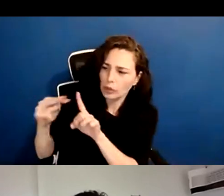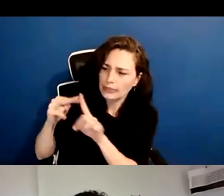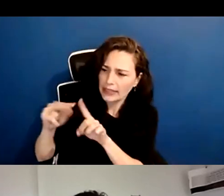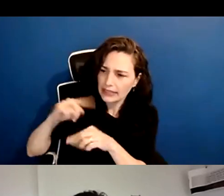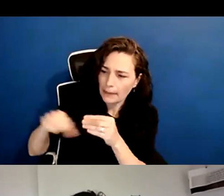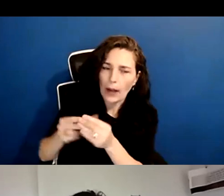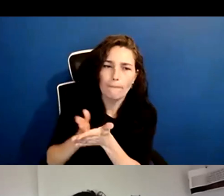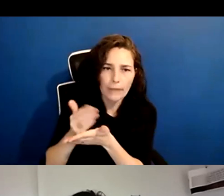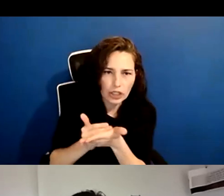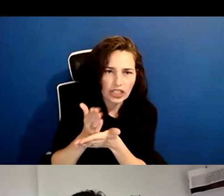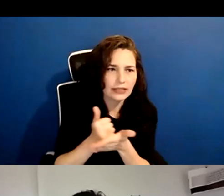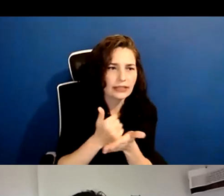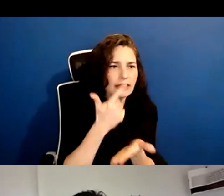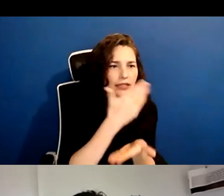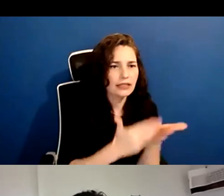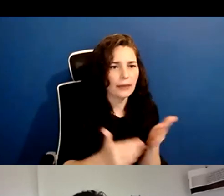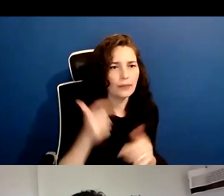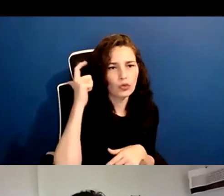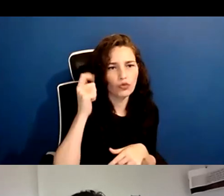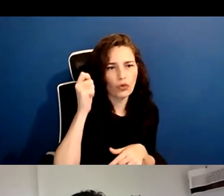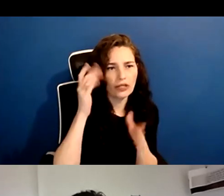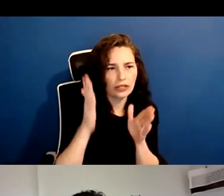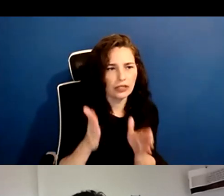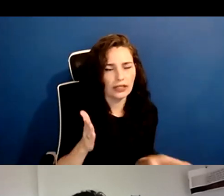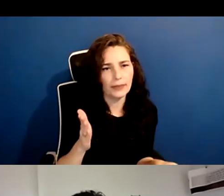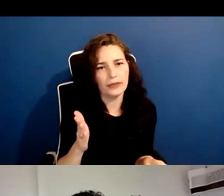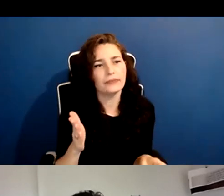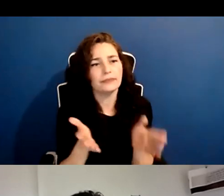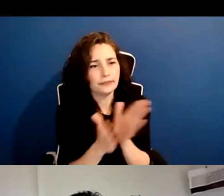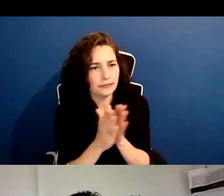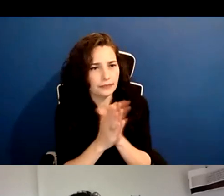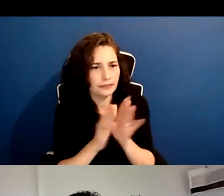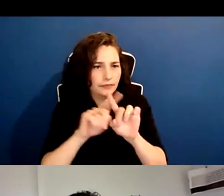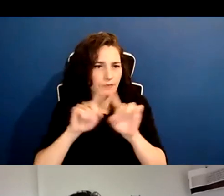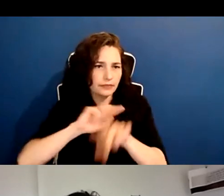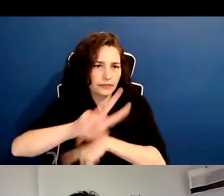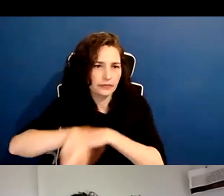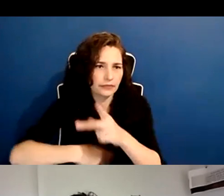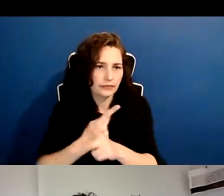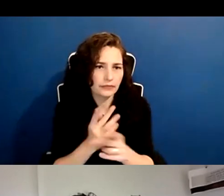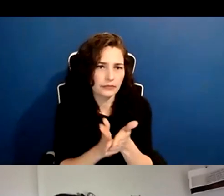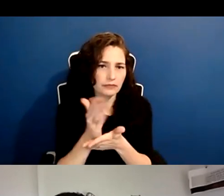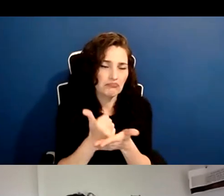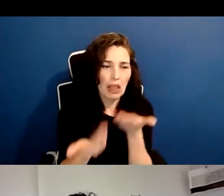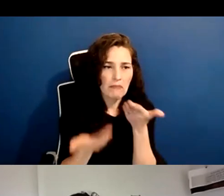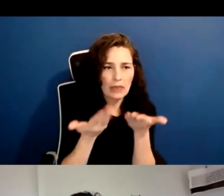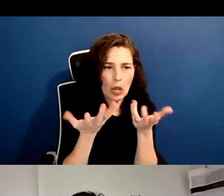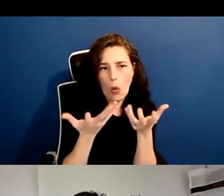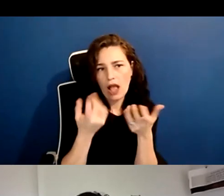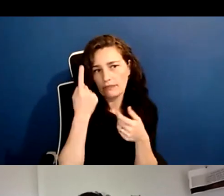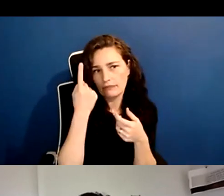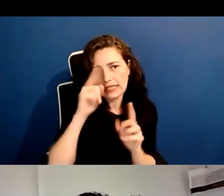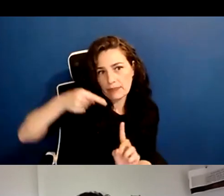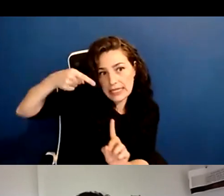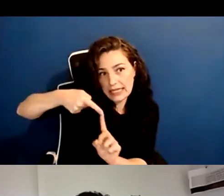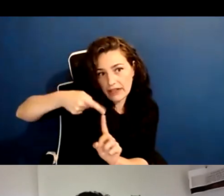of budgets. Sometimes they only want a budget that is for the grant. Maybe it's a $15,000 grant for the